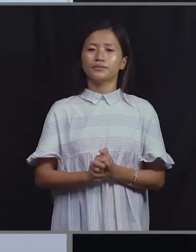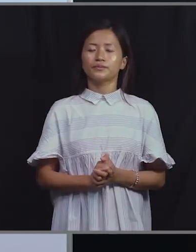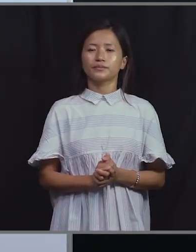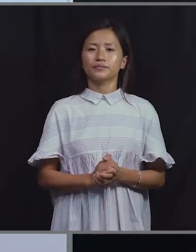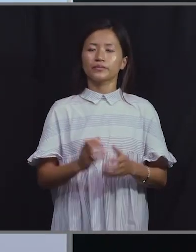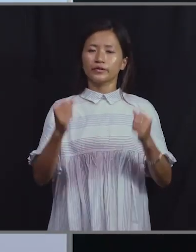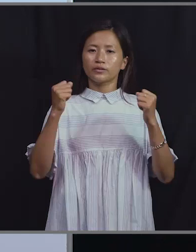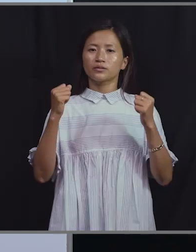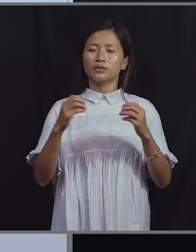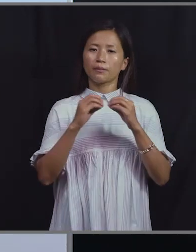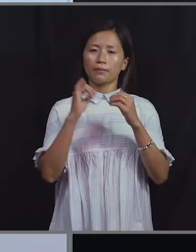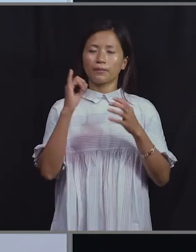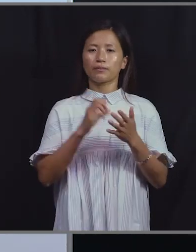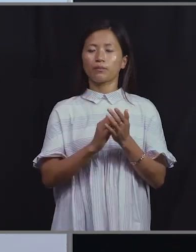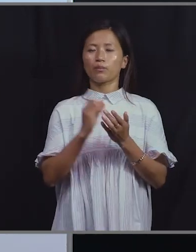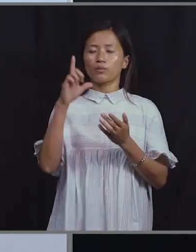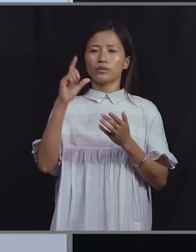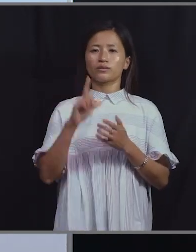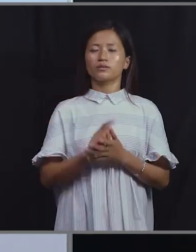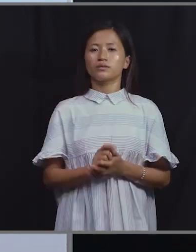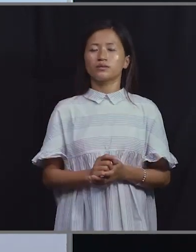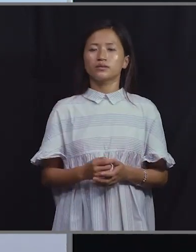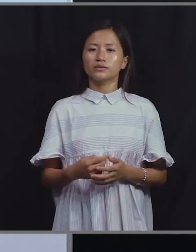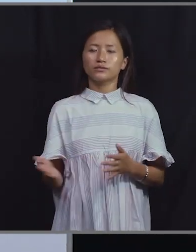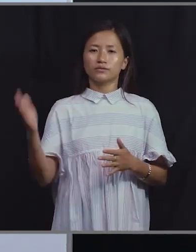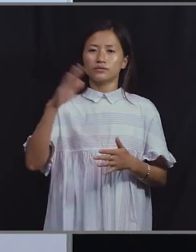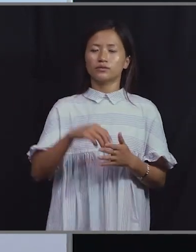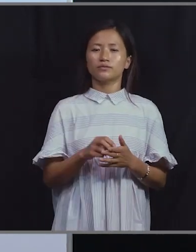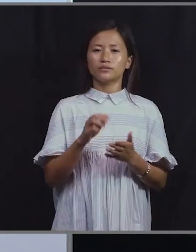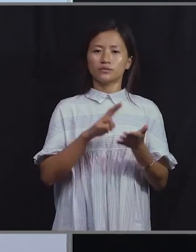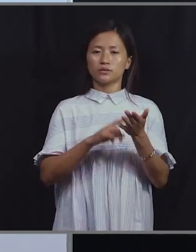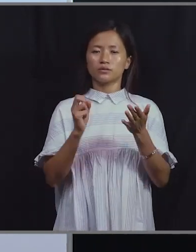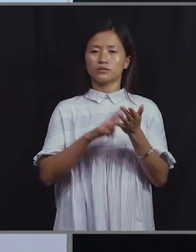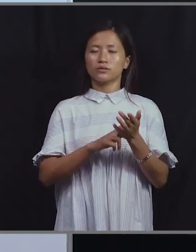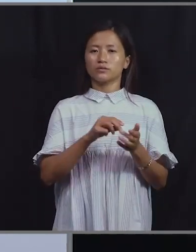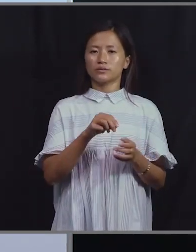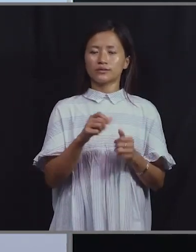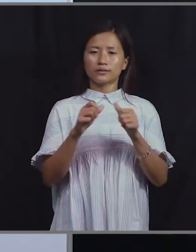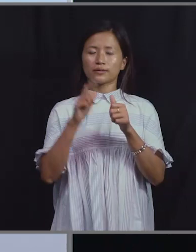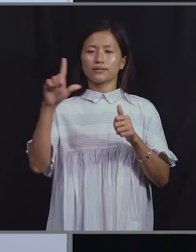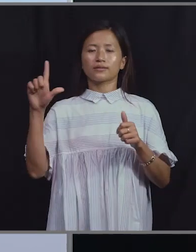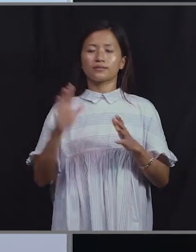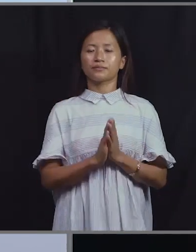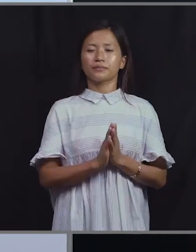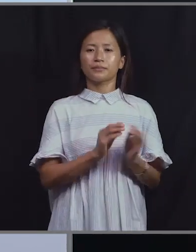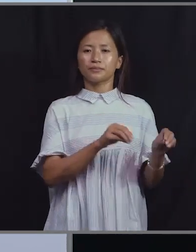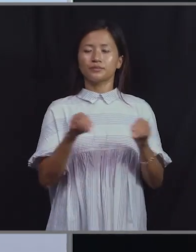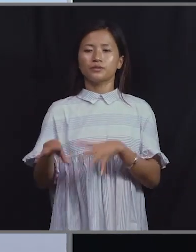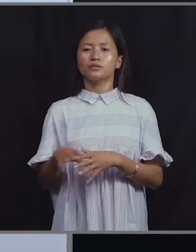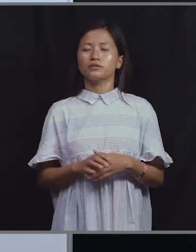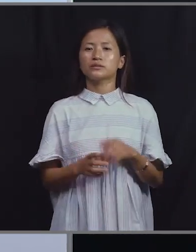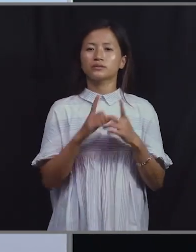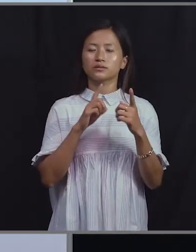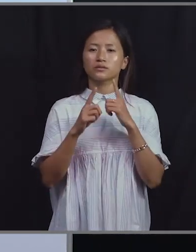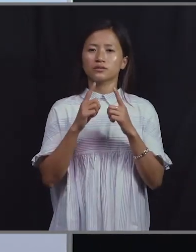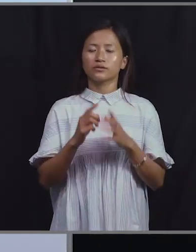bipolarity was in the form of the non-alignment movement. And the non-alignment, we have discussed